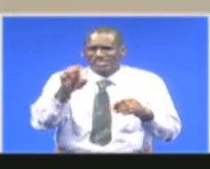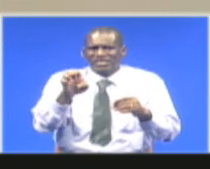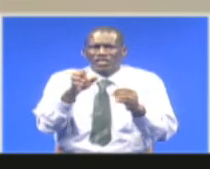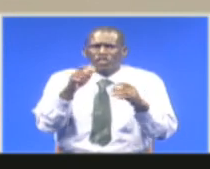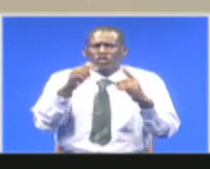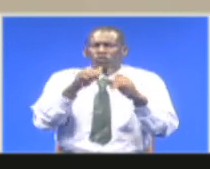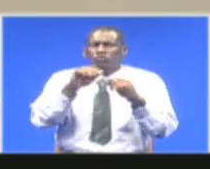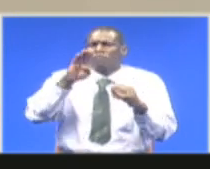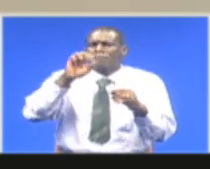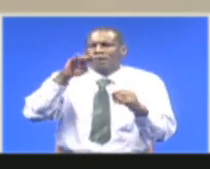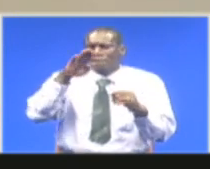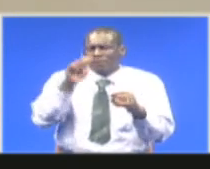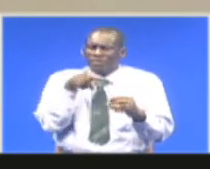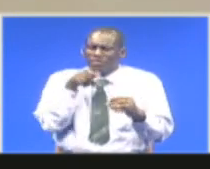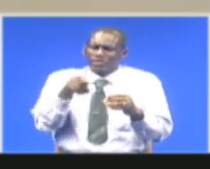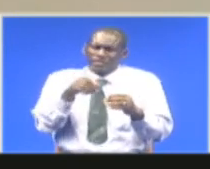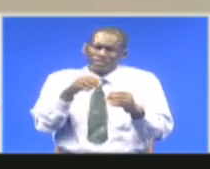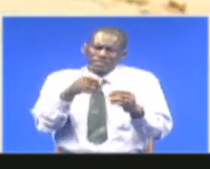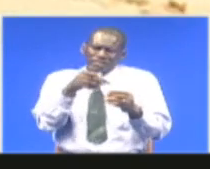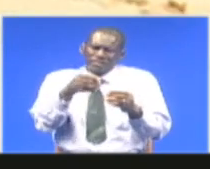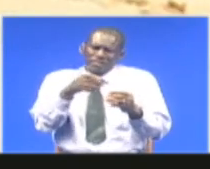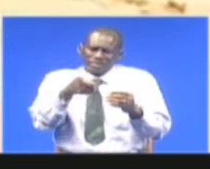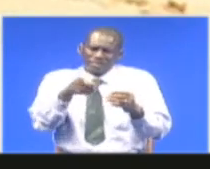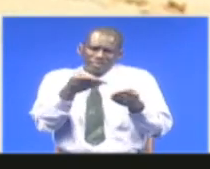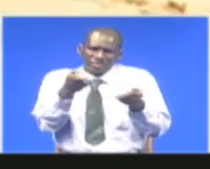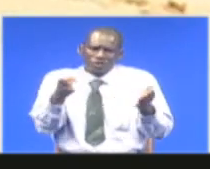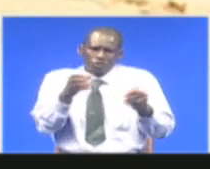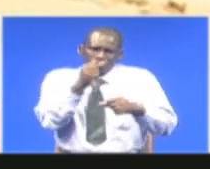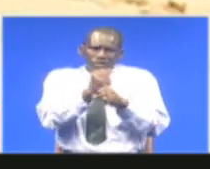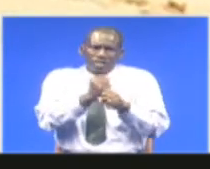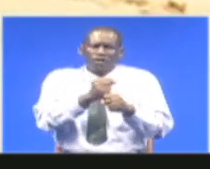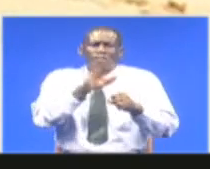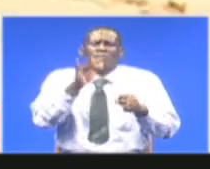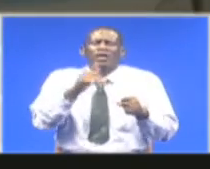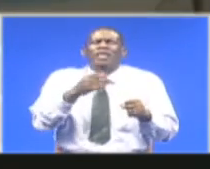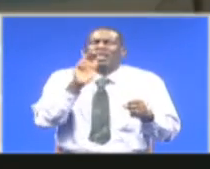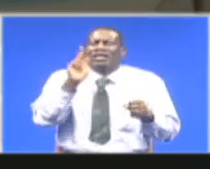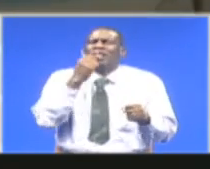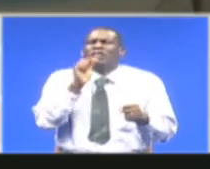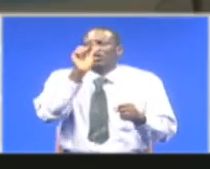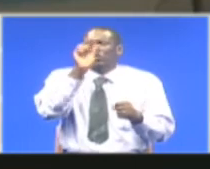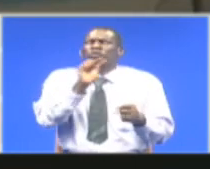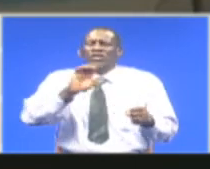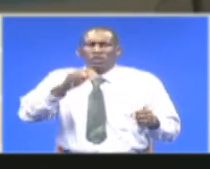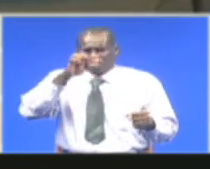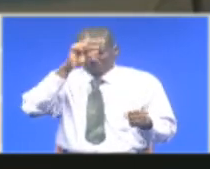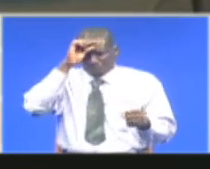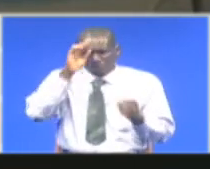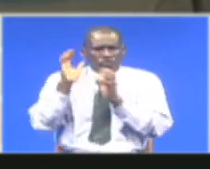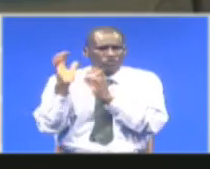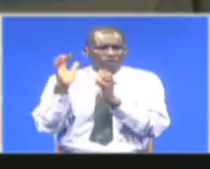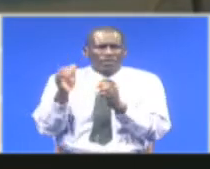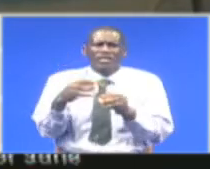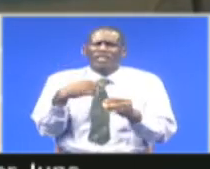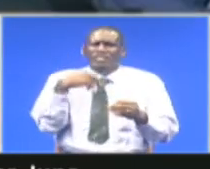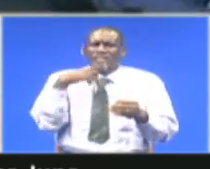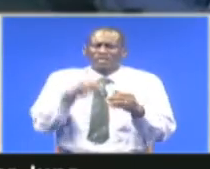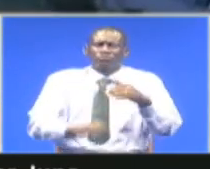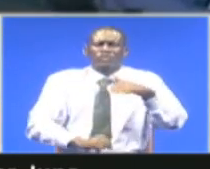Red Cross and the Kilifi County government, is expected to lower the cost of water to residents, a majority of whom are poor.